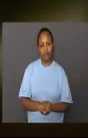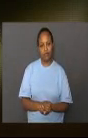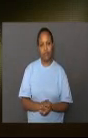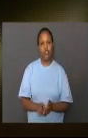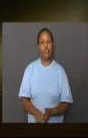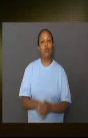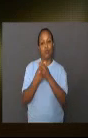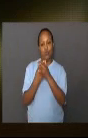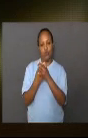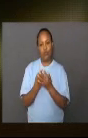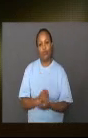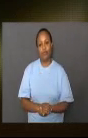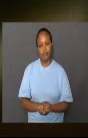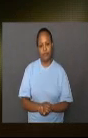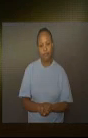Begin.